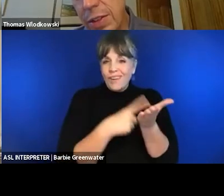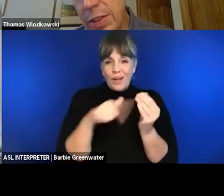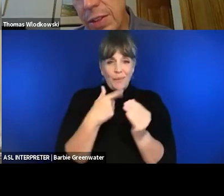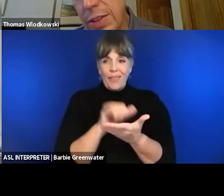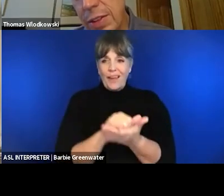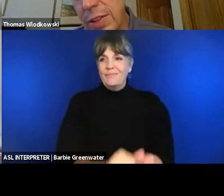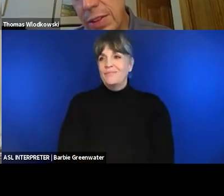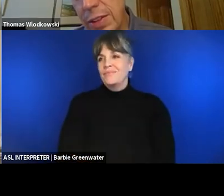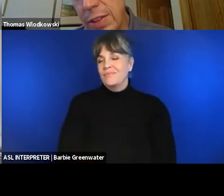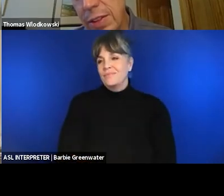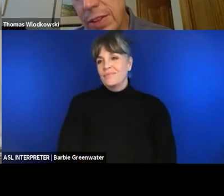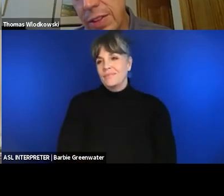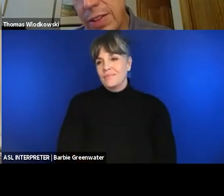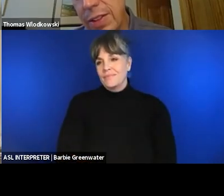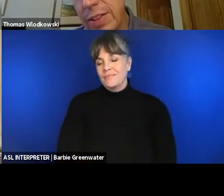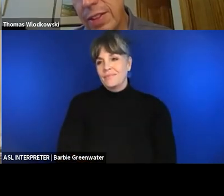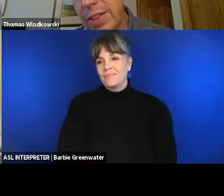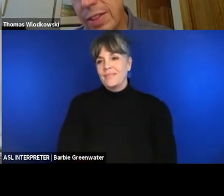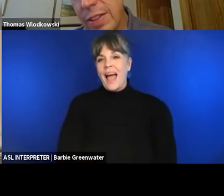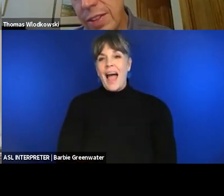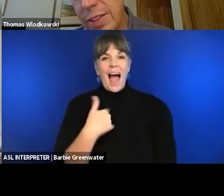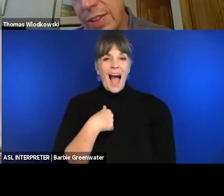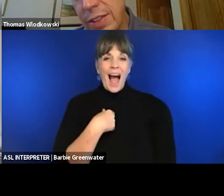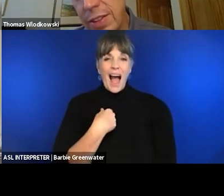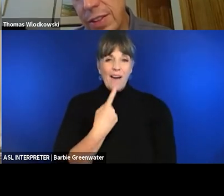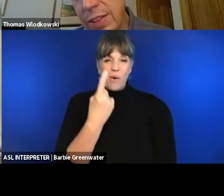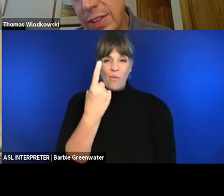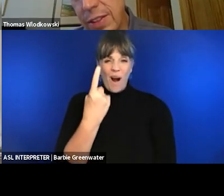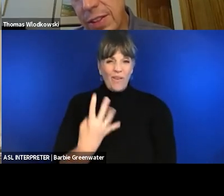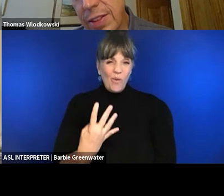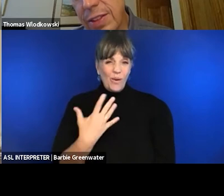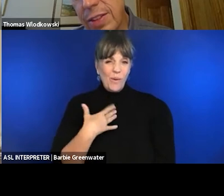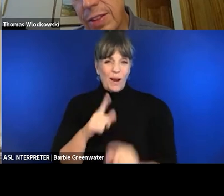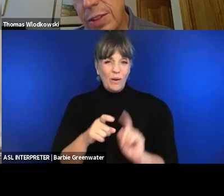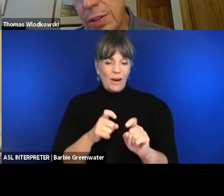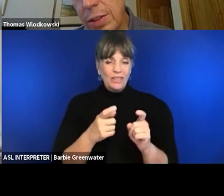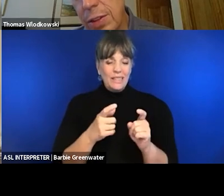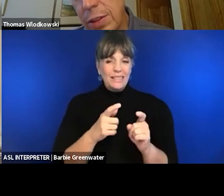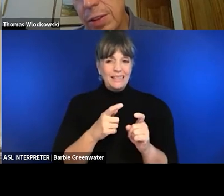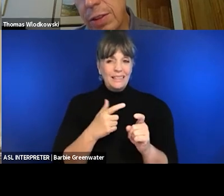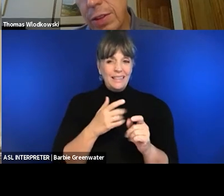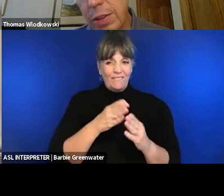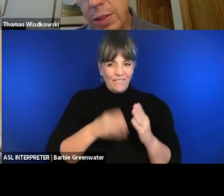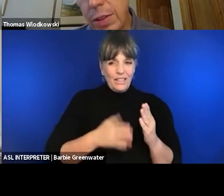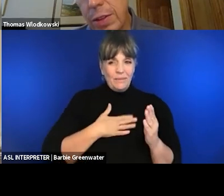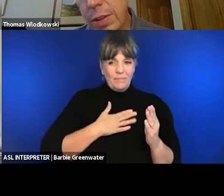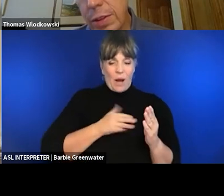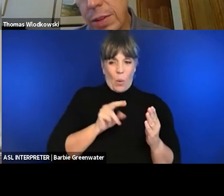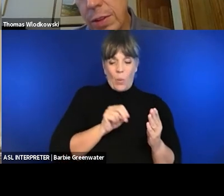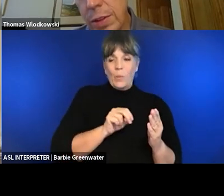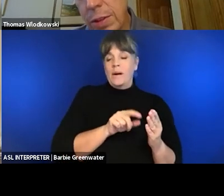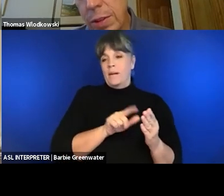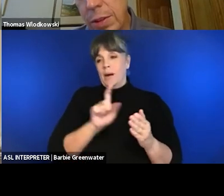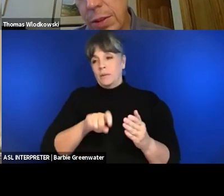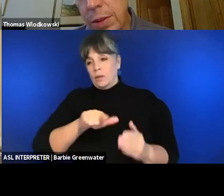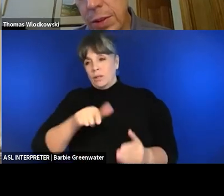I'm at only a quarter of my questions and I'm supposed to go to the Q&A at this point, but I'll ask one more for you, Tom.